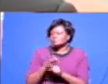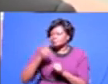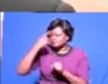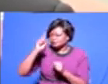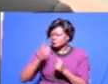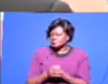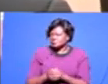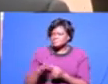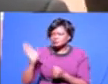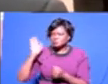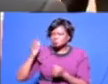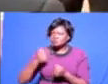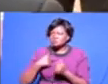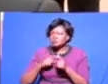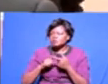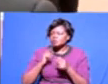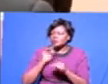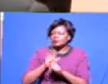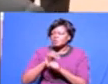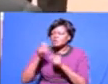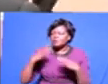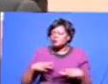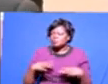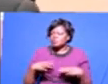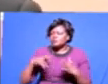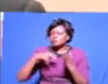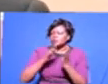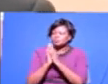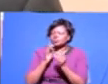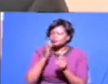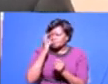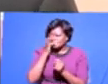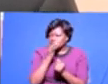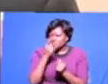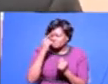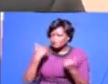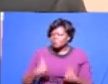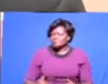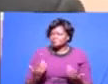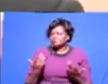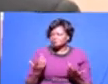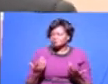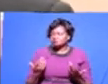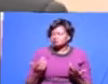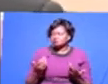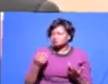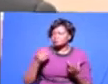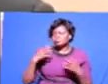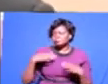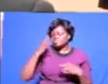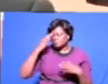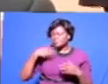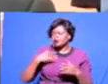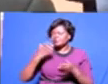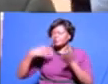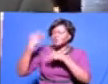for listening to me. And I would like many other people to read the story of Kibaki. For me, for those who know me, even at university in the